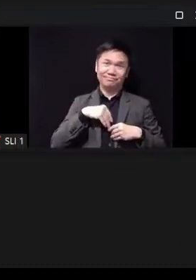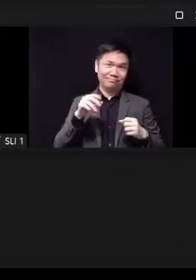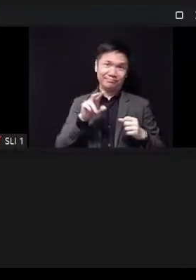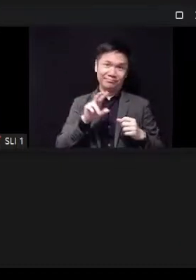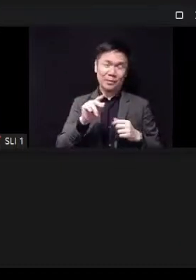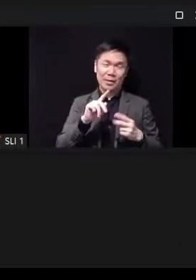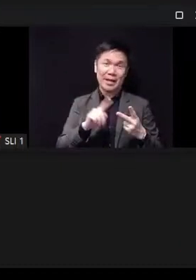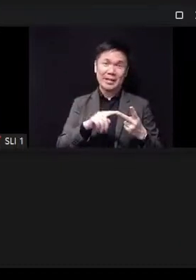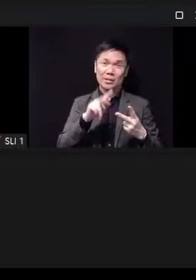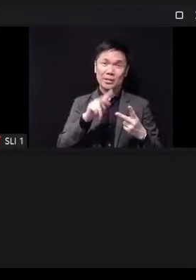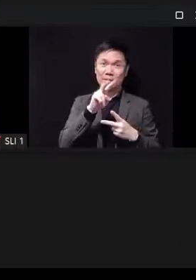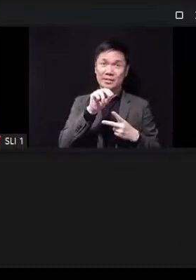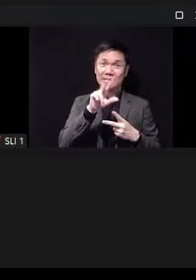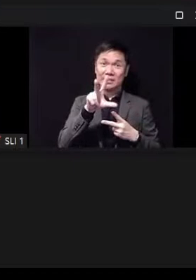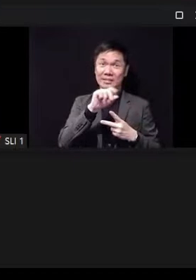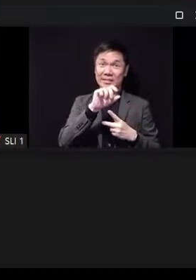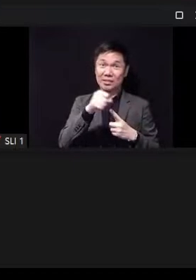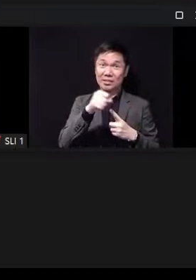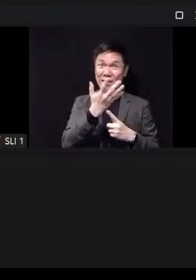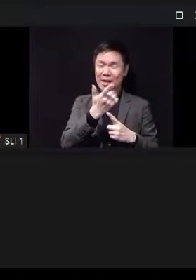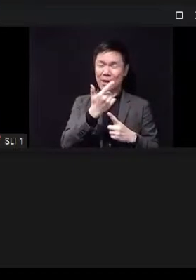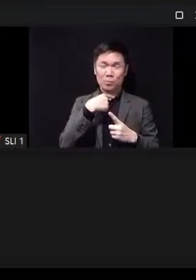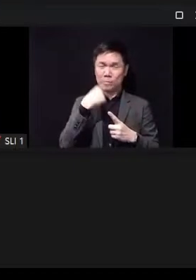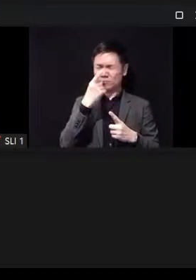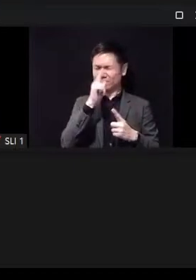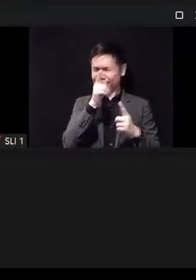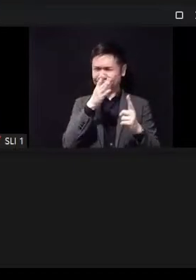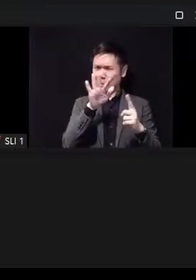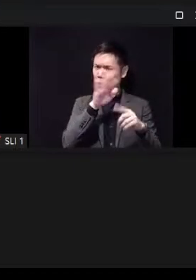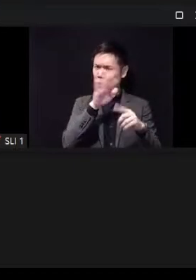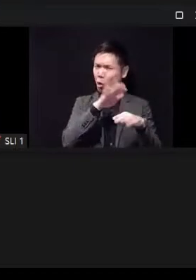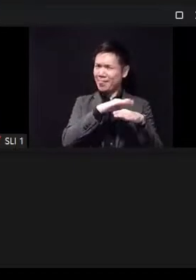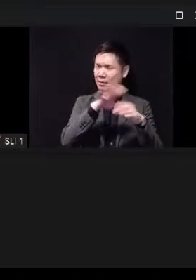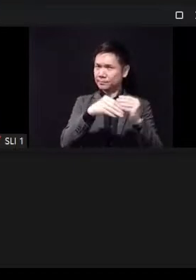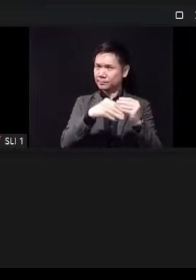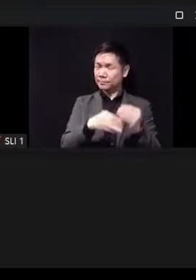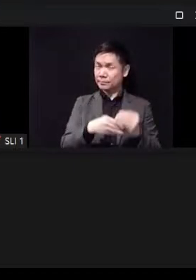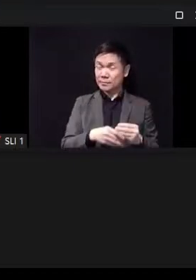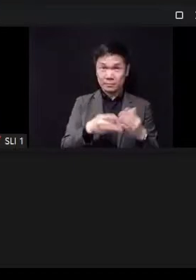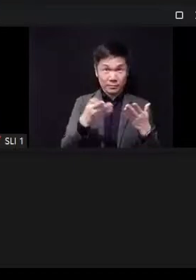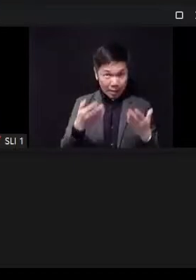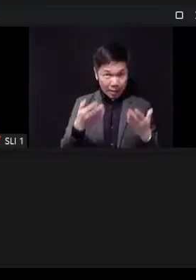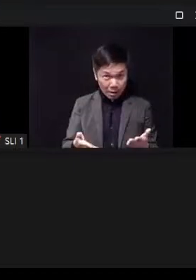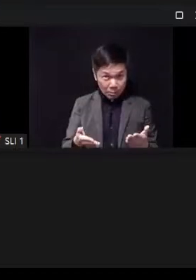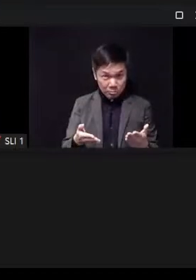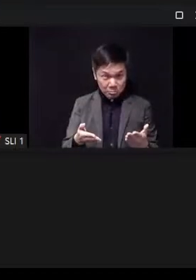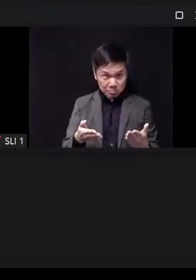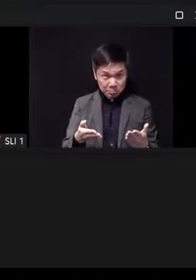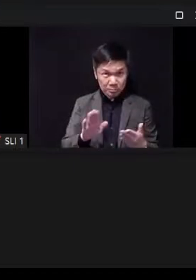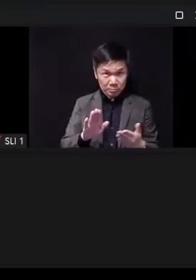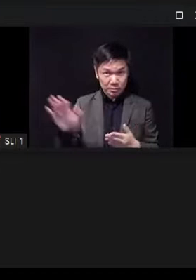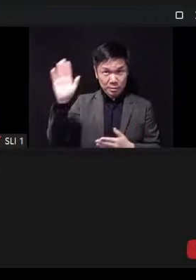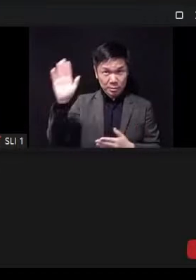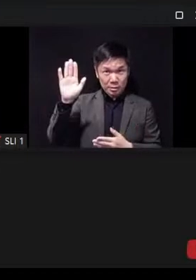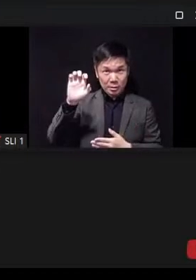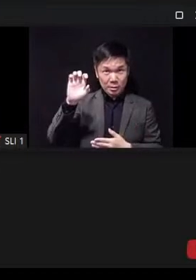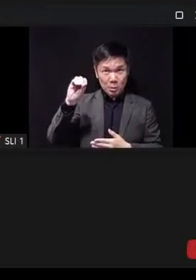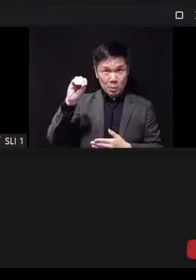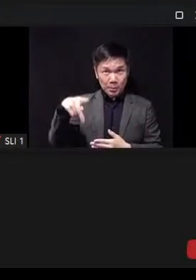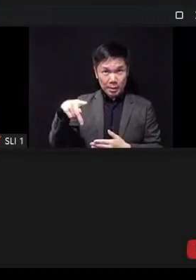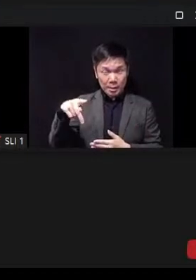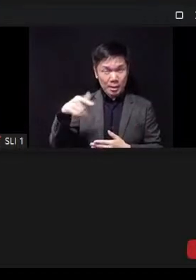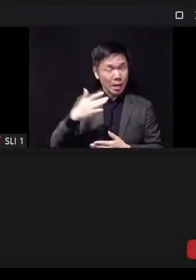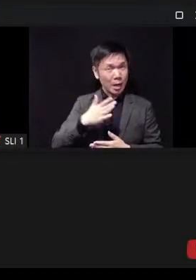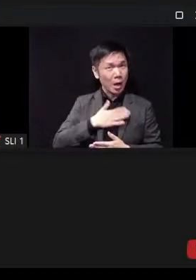2030 agenda. If now is the time that we can deliver our EOP explanation of